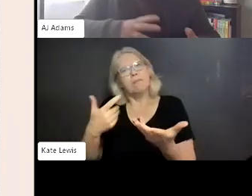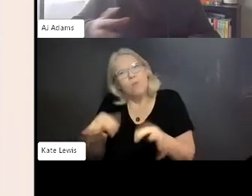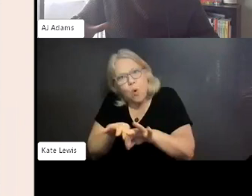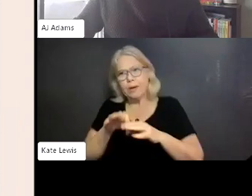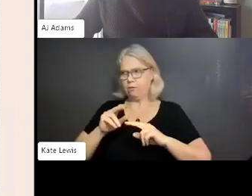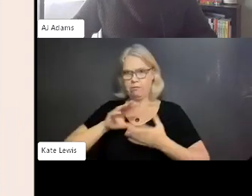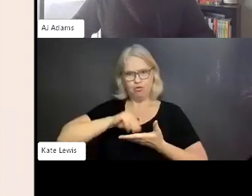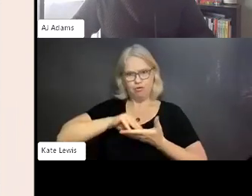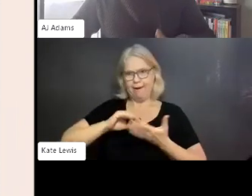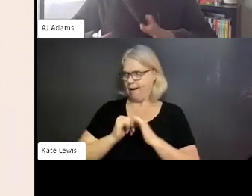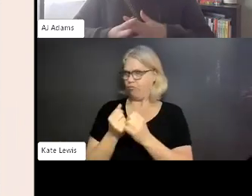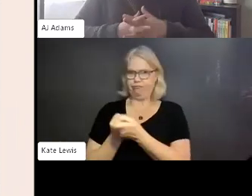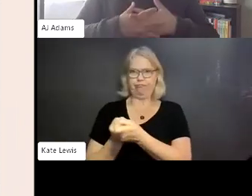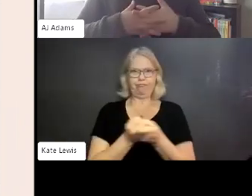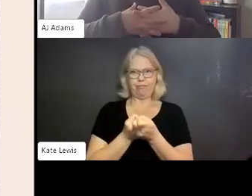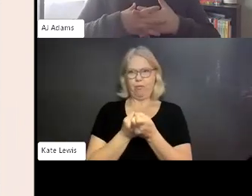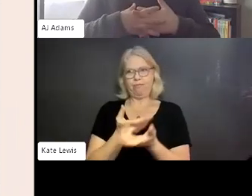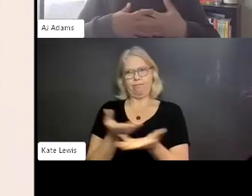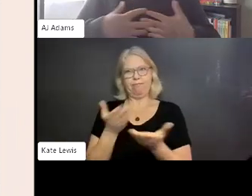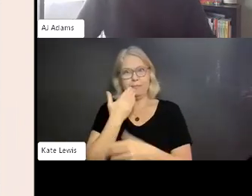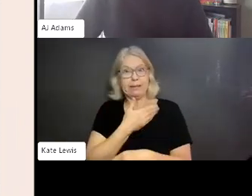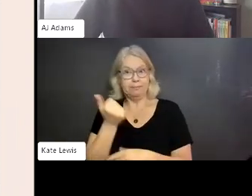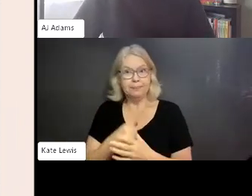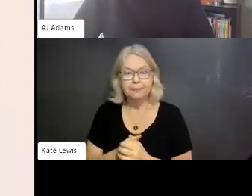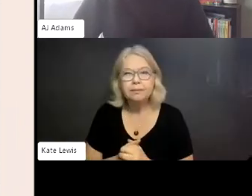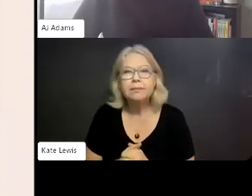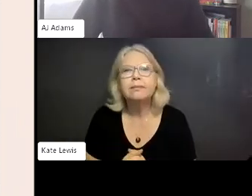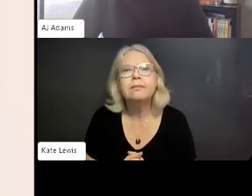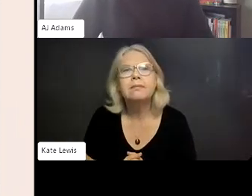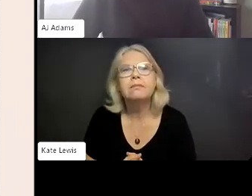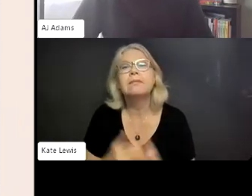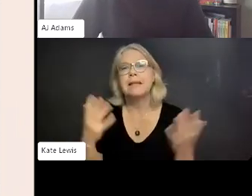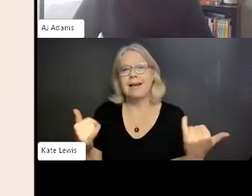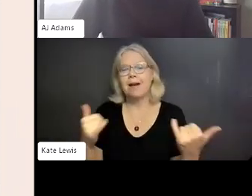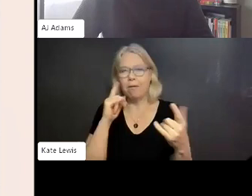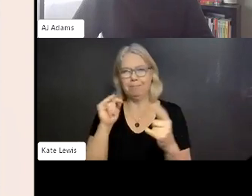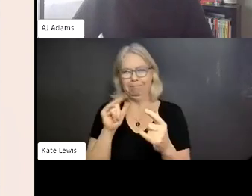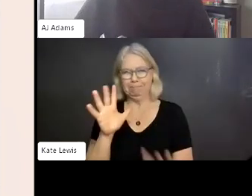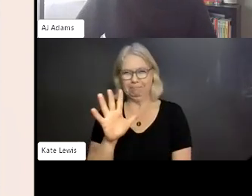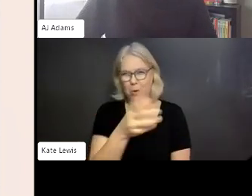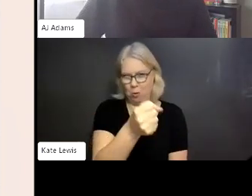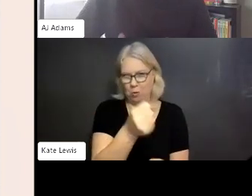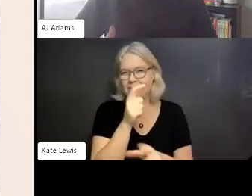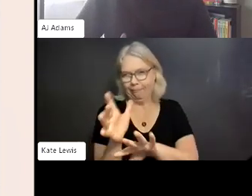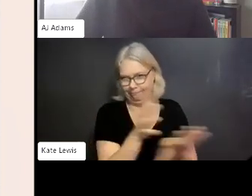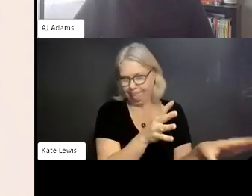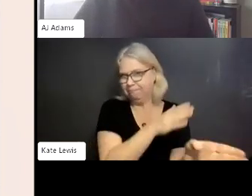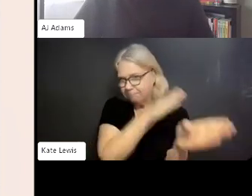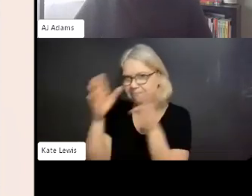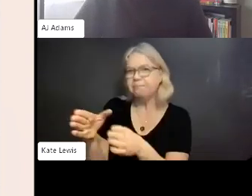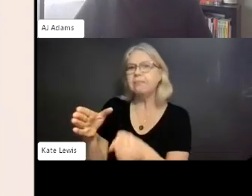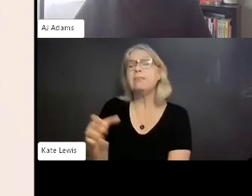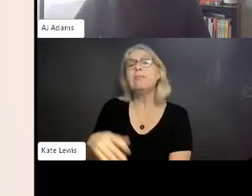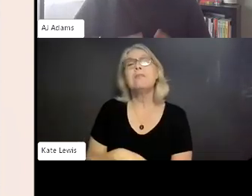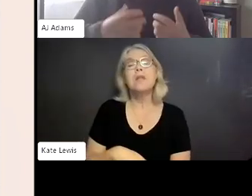So switching gears just for a slide, we have an aging 2SLGBI population. This is the first time